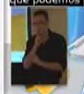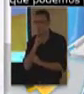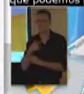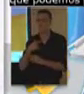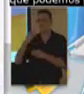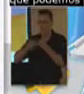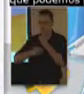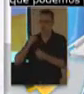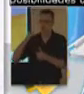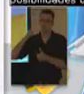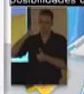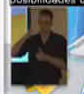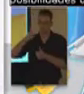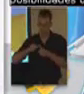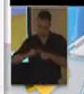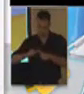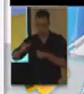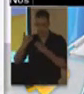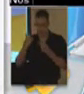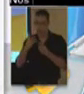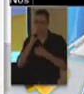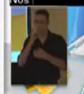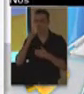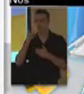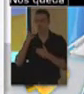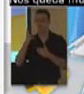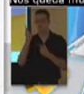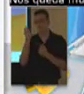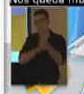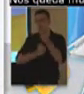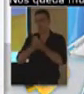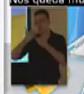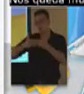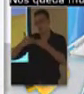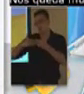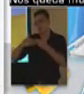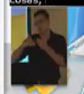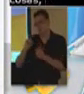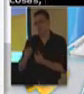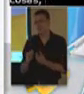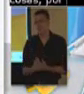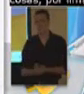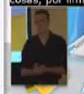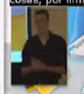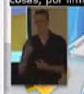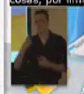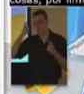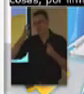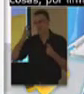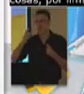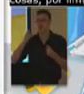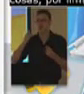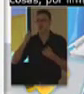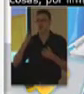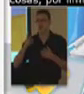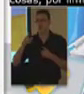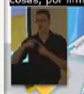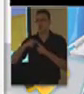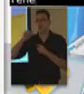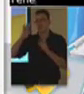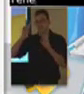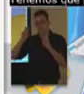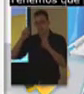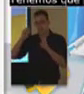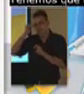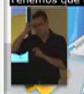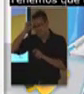for accessibility. Well, there's a lot still to be done. Due to financial limitations above all, we have to work a lot more in